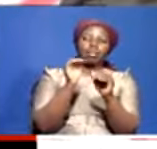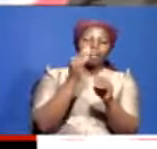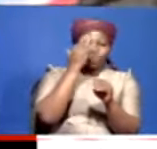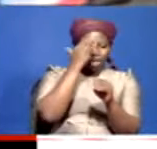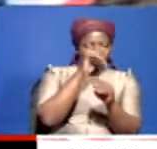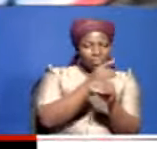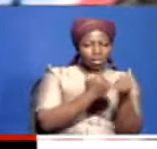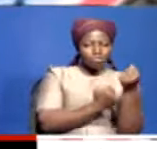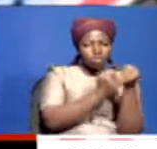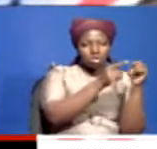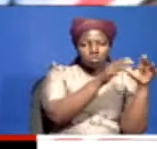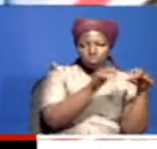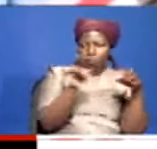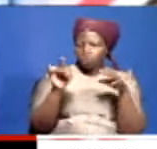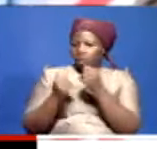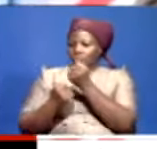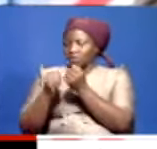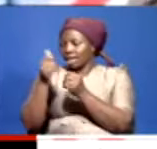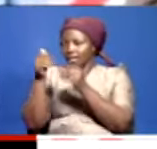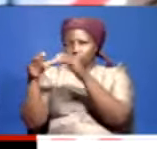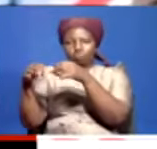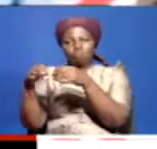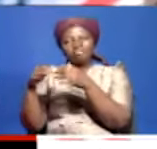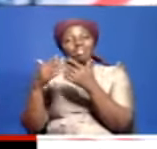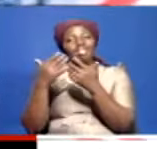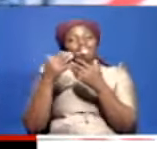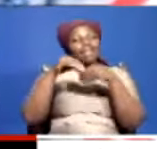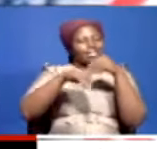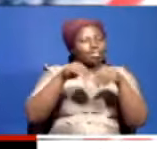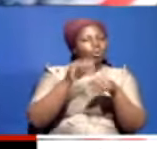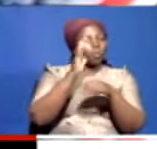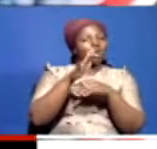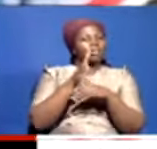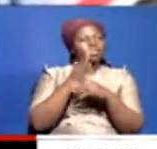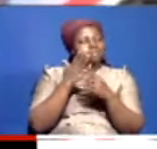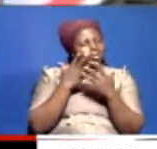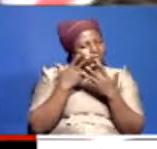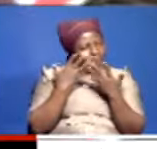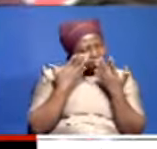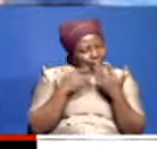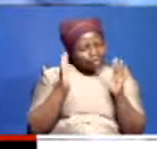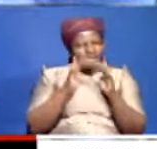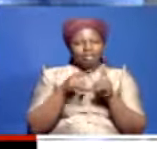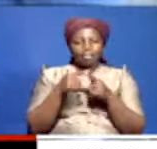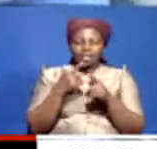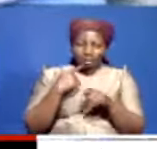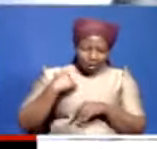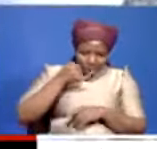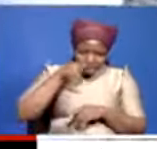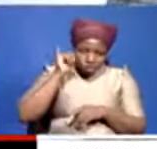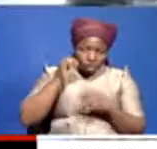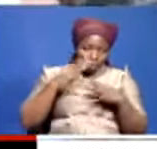mrengo huu, kura itakwisha na siasa itapita. Lakini sisi kama watu wa Isiolo tutabaki na amani.